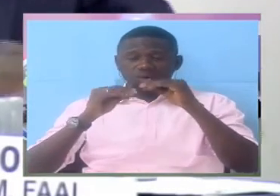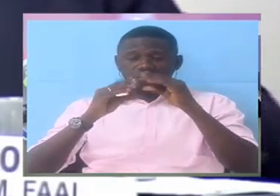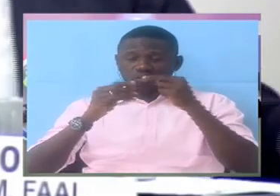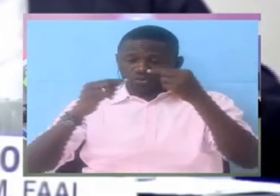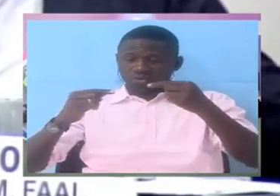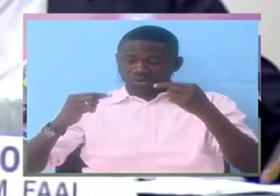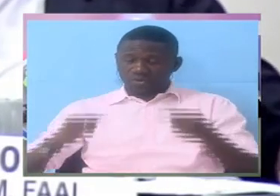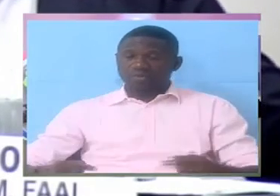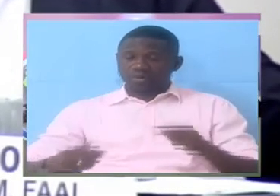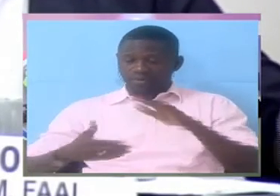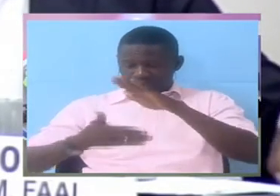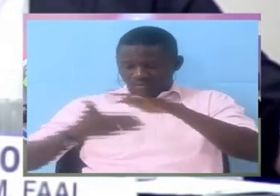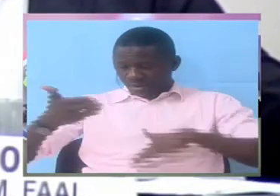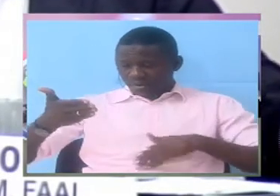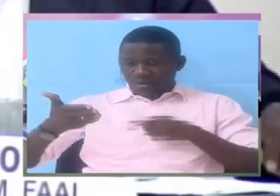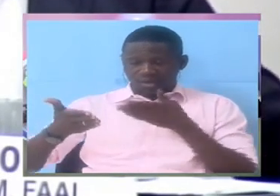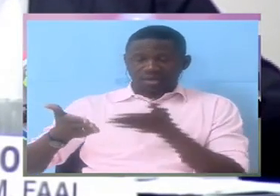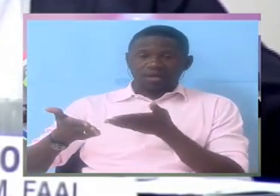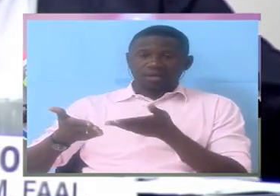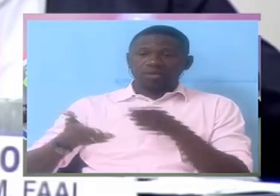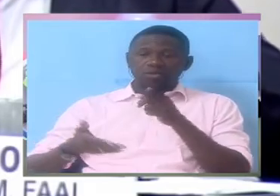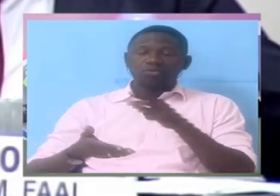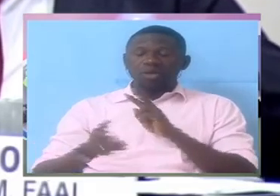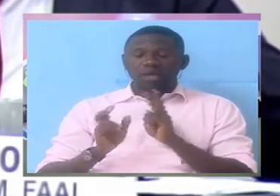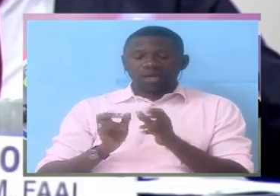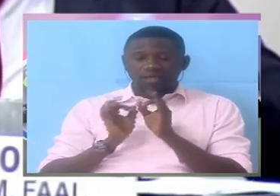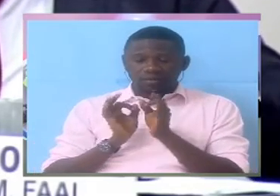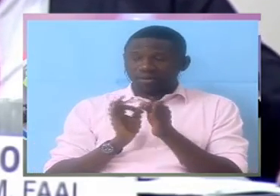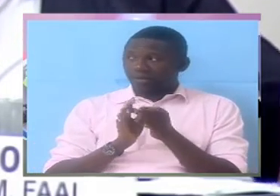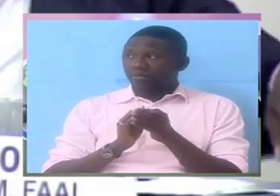you also mentioned,